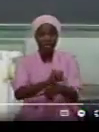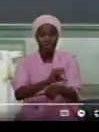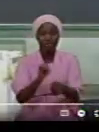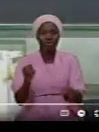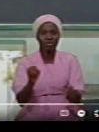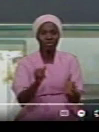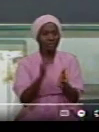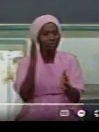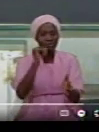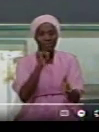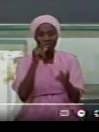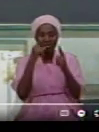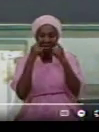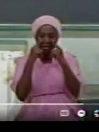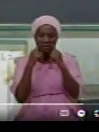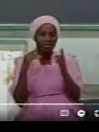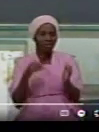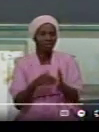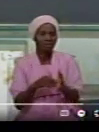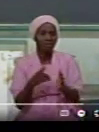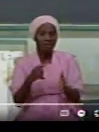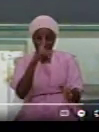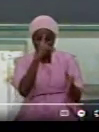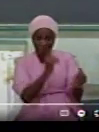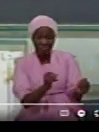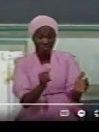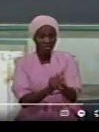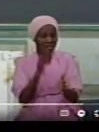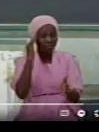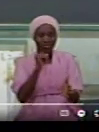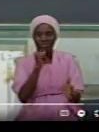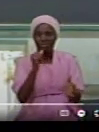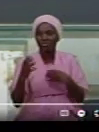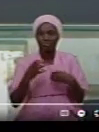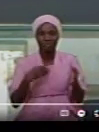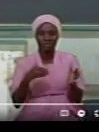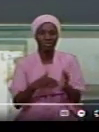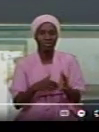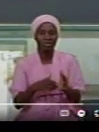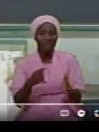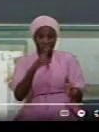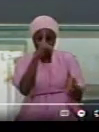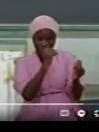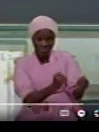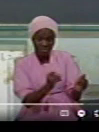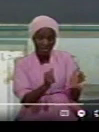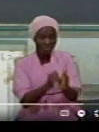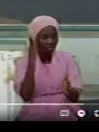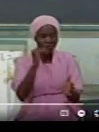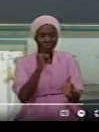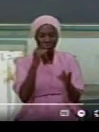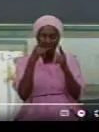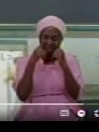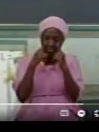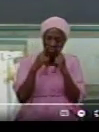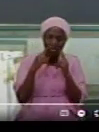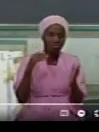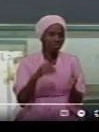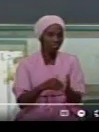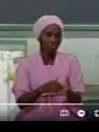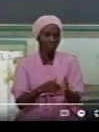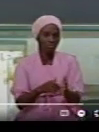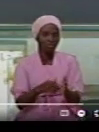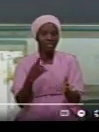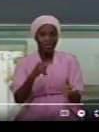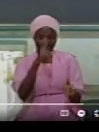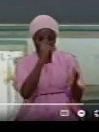cry anymore. The faith that will not complain anymore. The faith that will not weep anymore. The faith that will